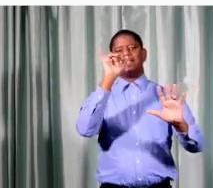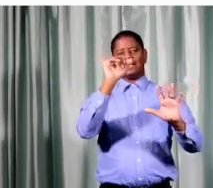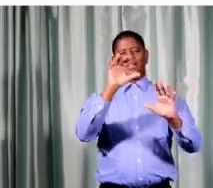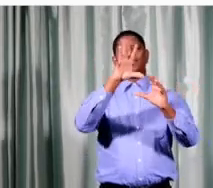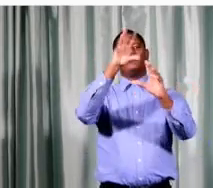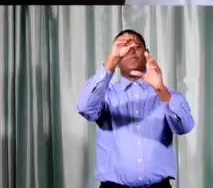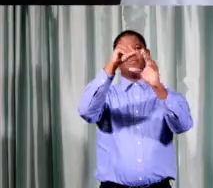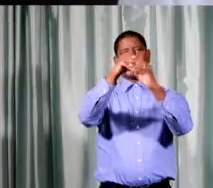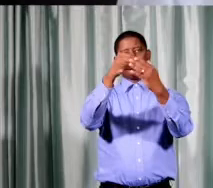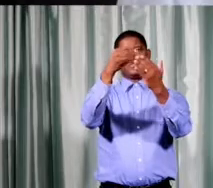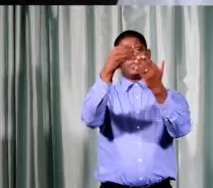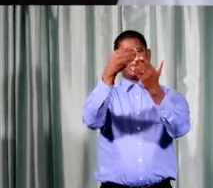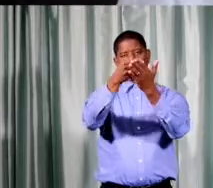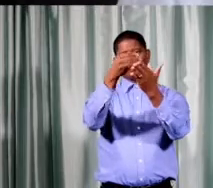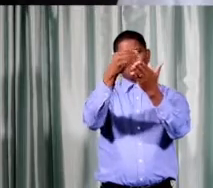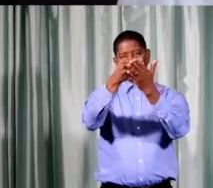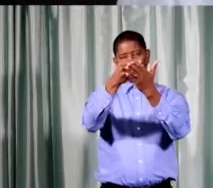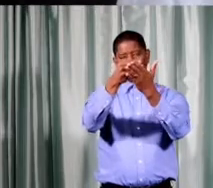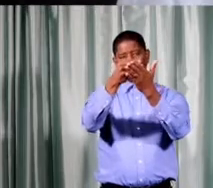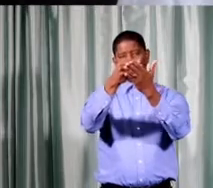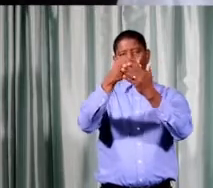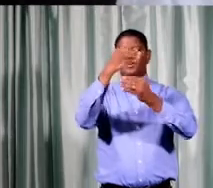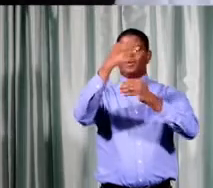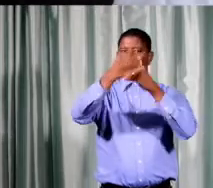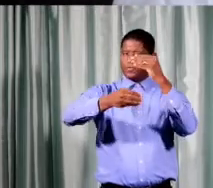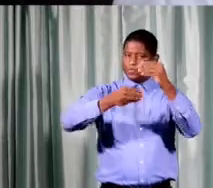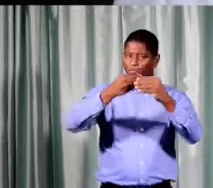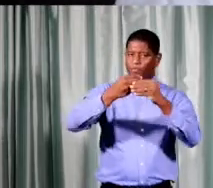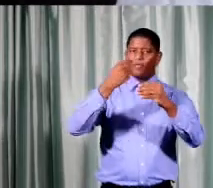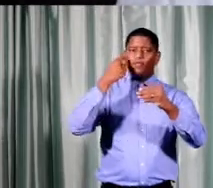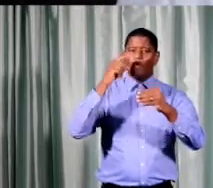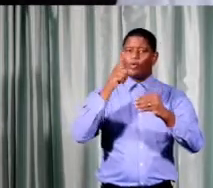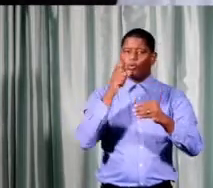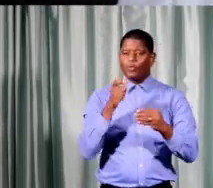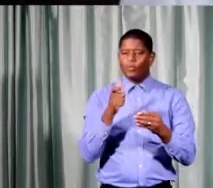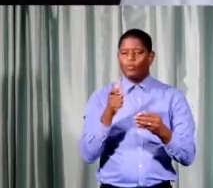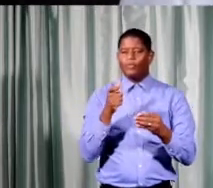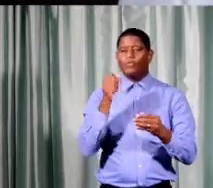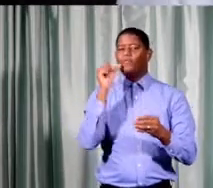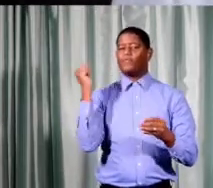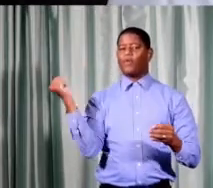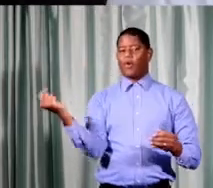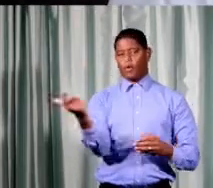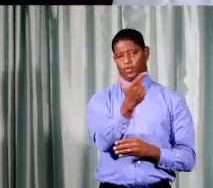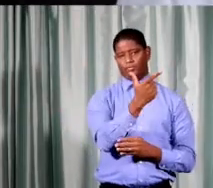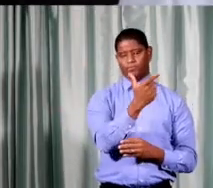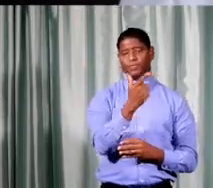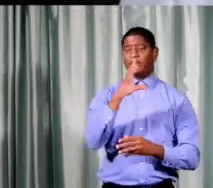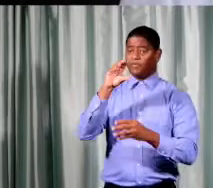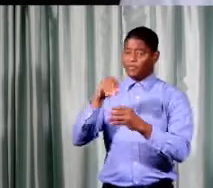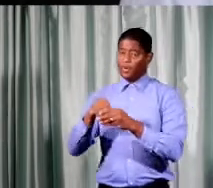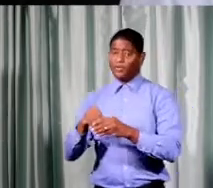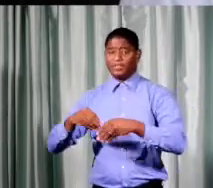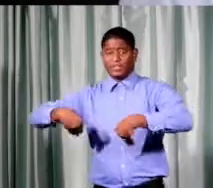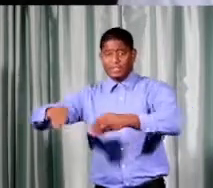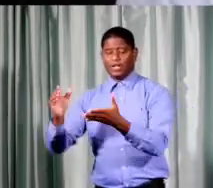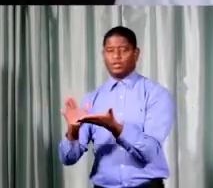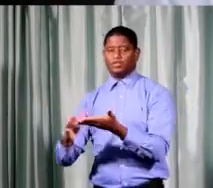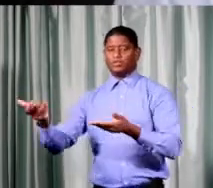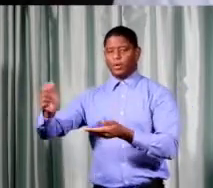for sourcing Curup Junction. It was designed for the coconut man by the Doubles Place outside